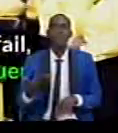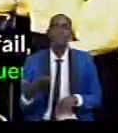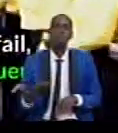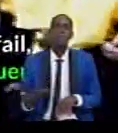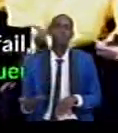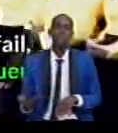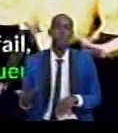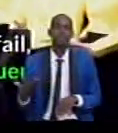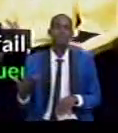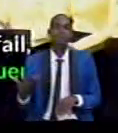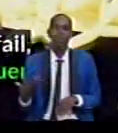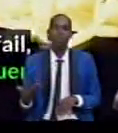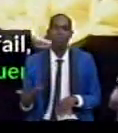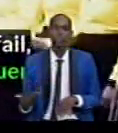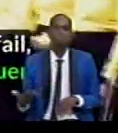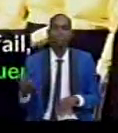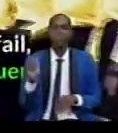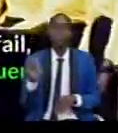anything,